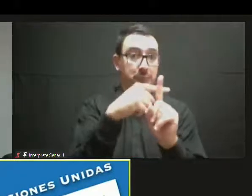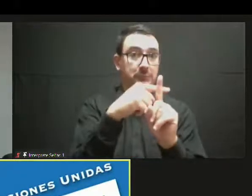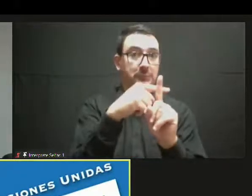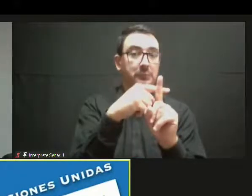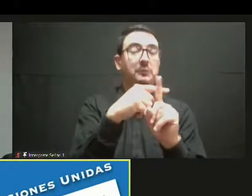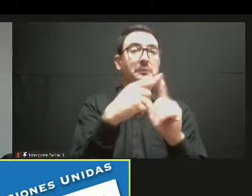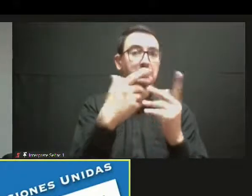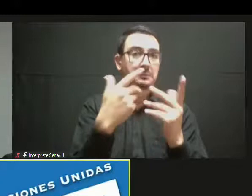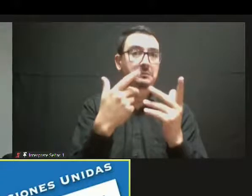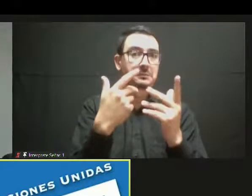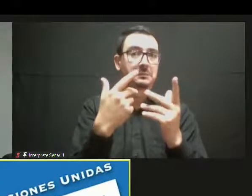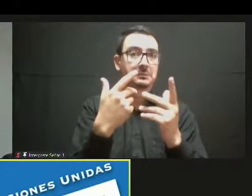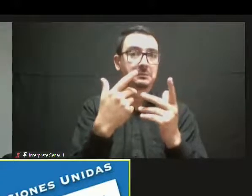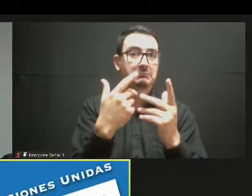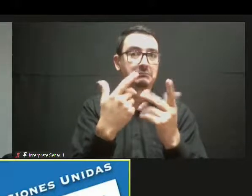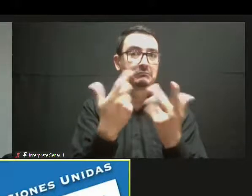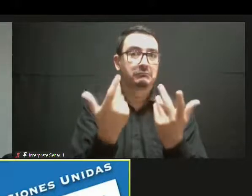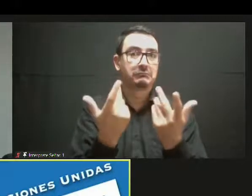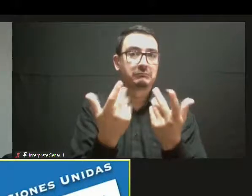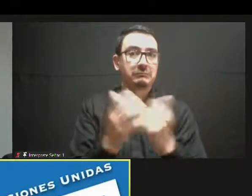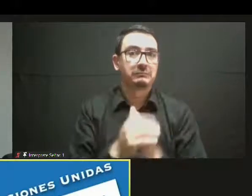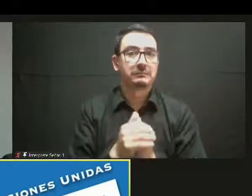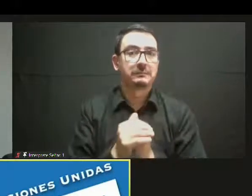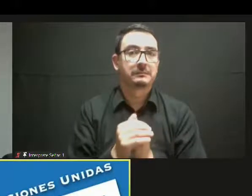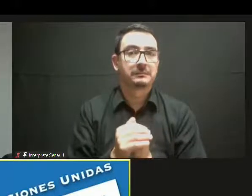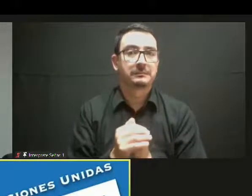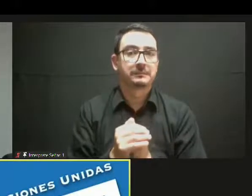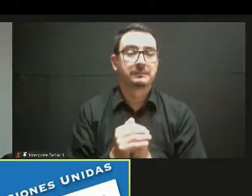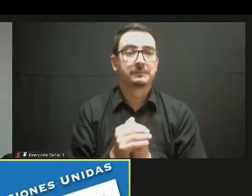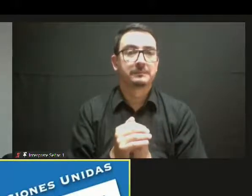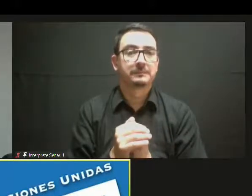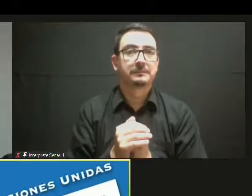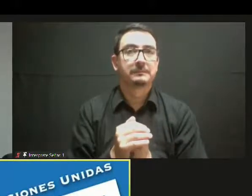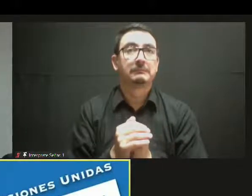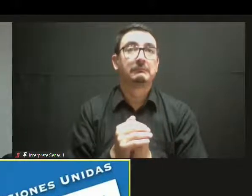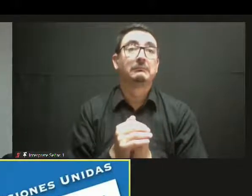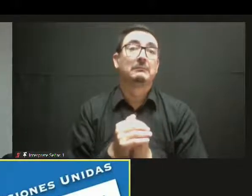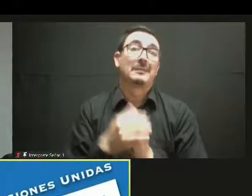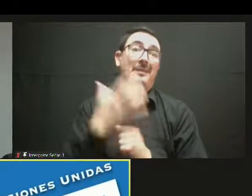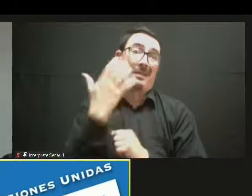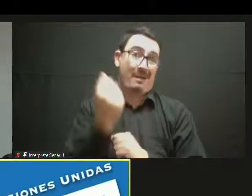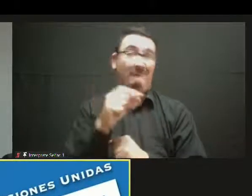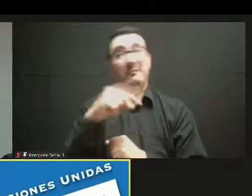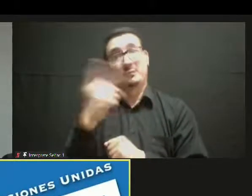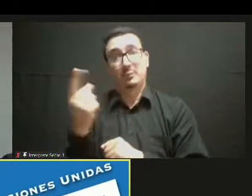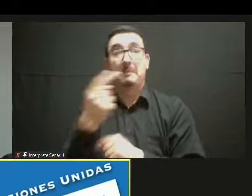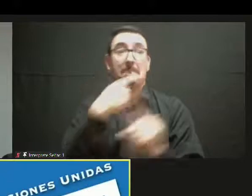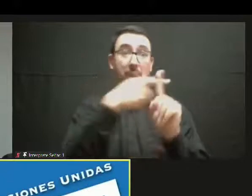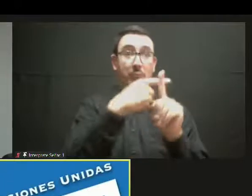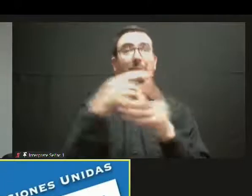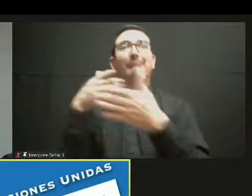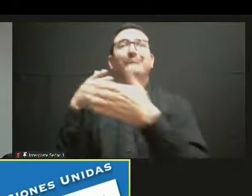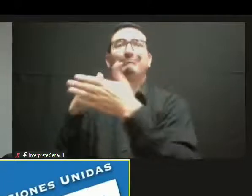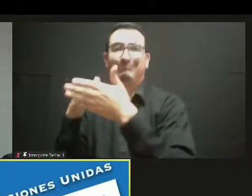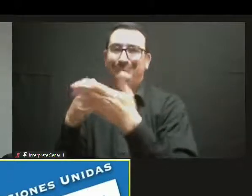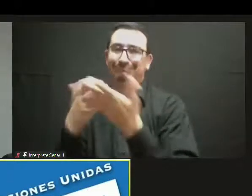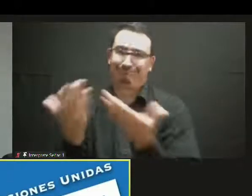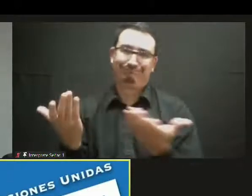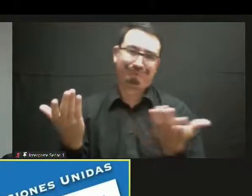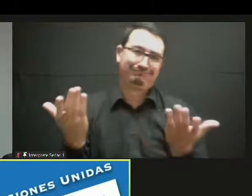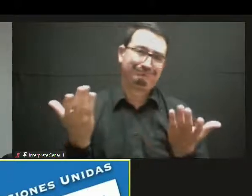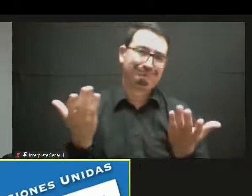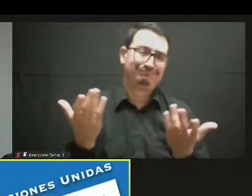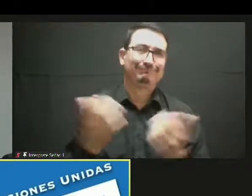our panelists. And it was fascinating to hear Vanessa Gibson providing insights from